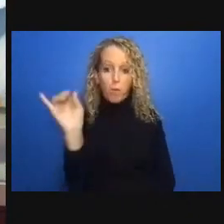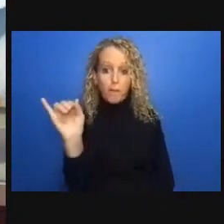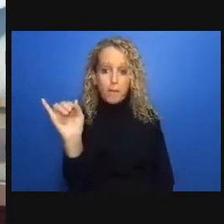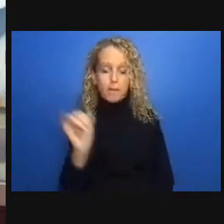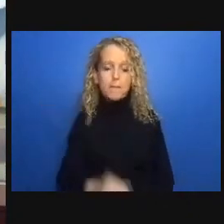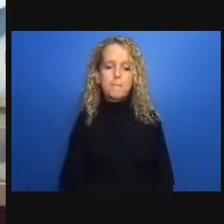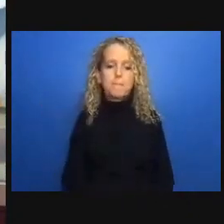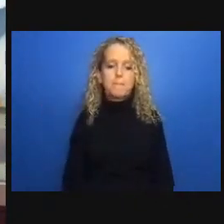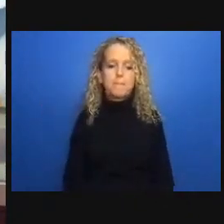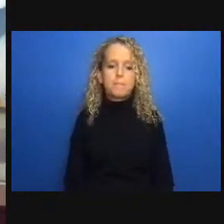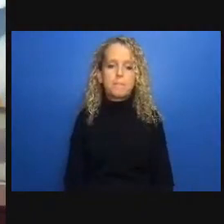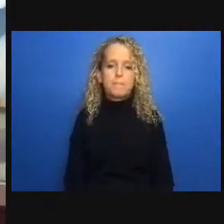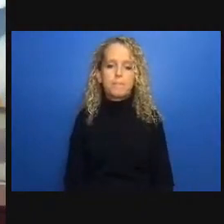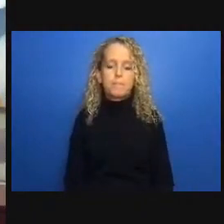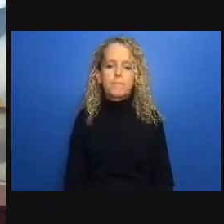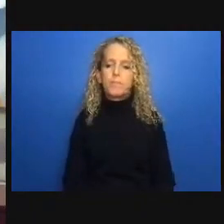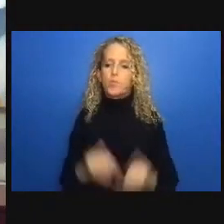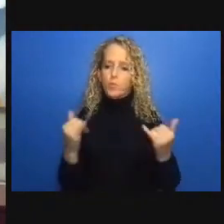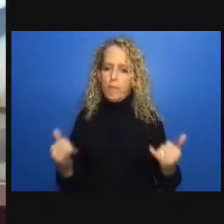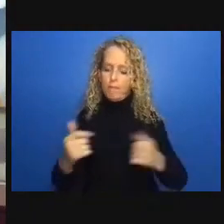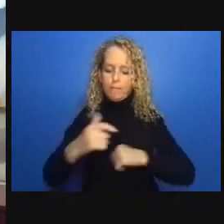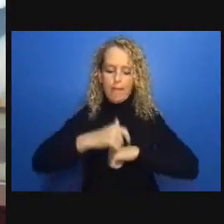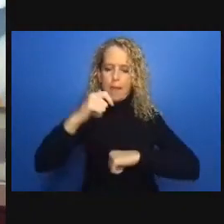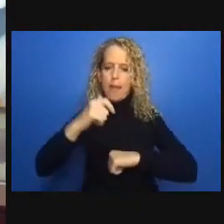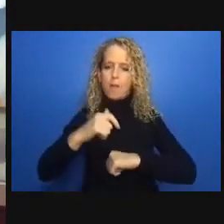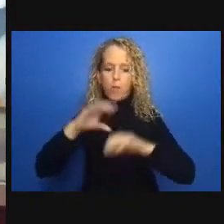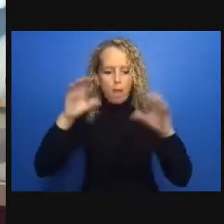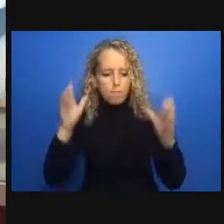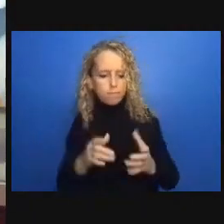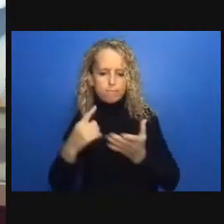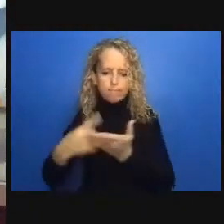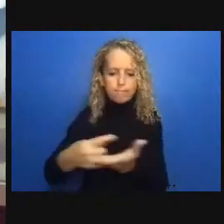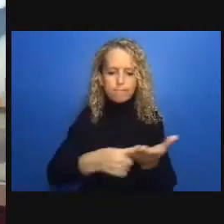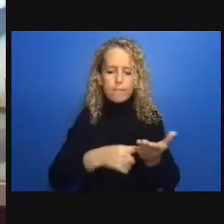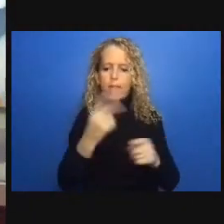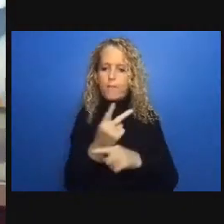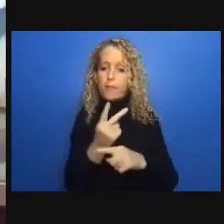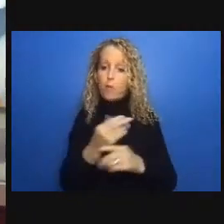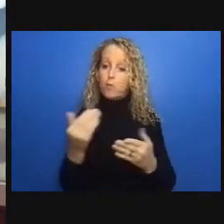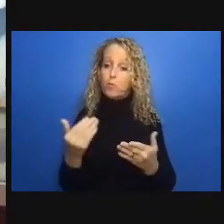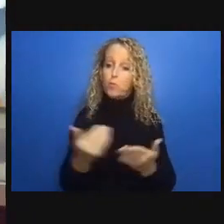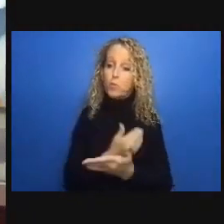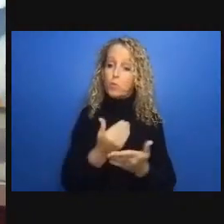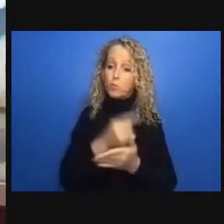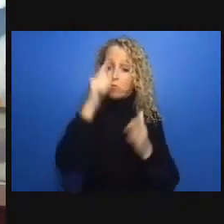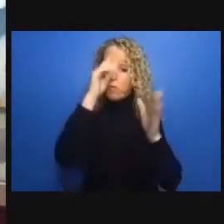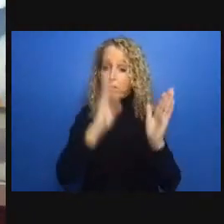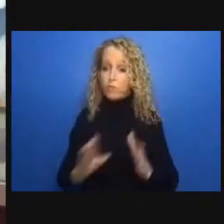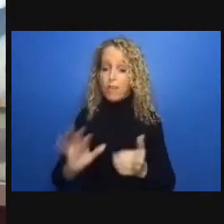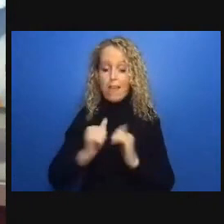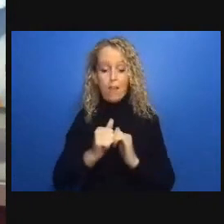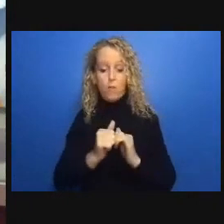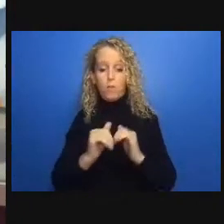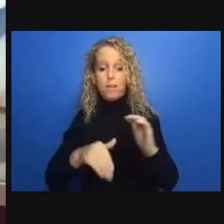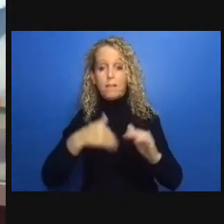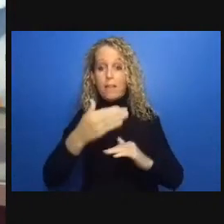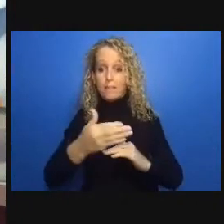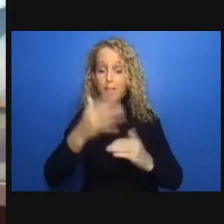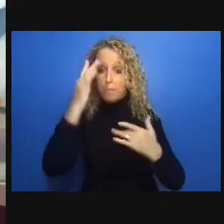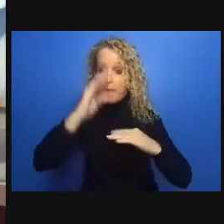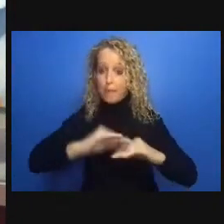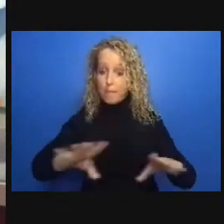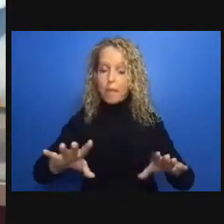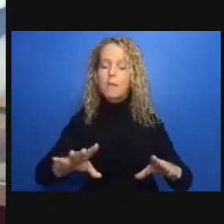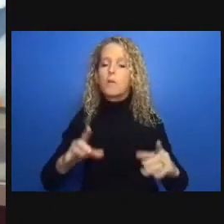absolutely the time for us to regroup, to re-strategize, and ask ourselves, how can we be better prepared for next time? How